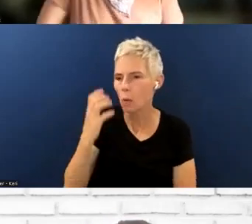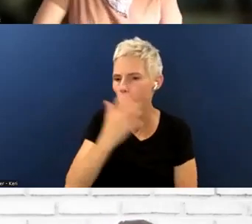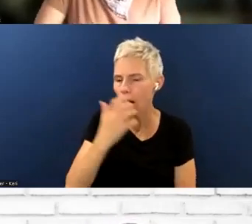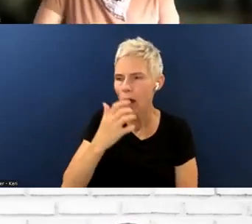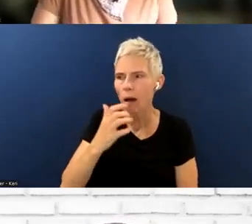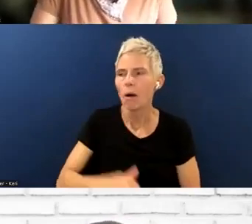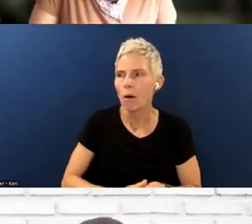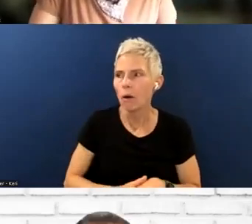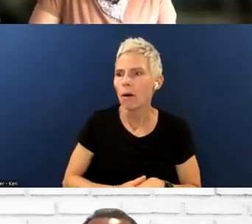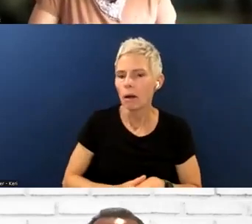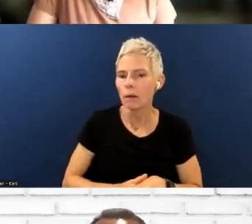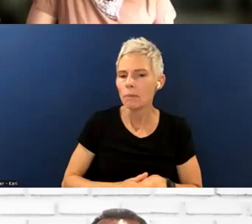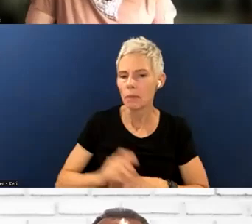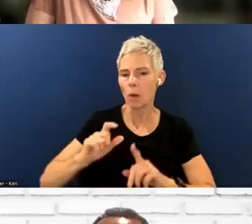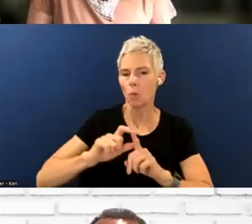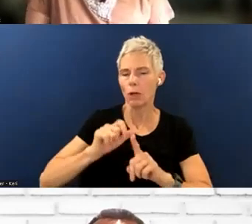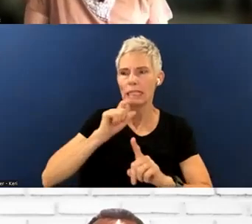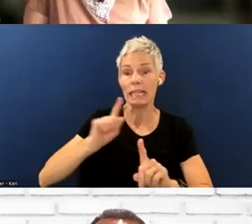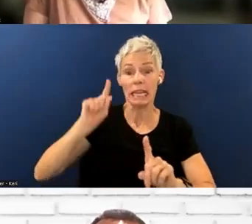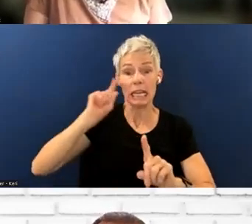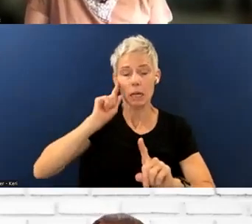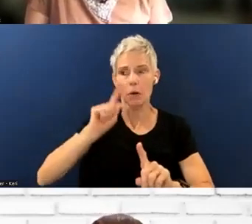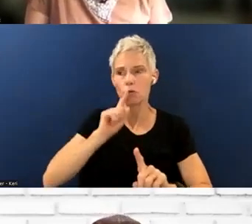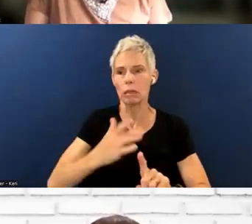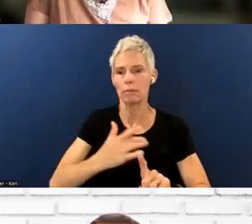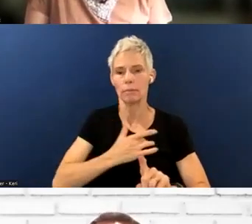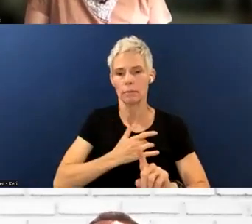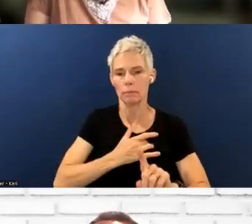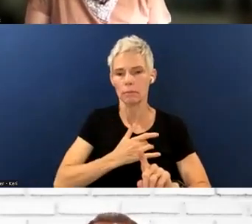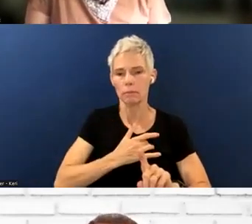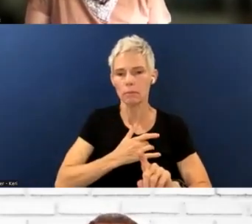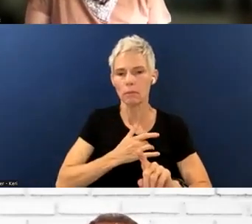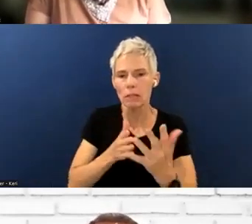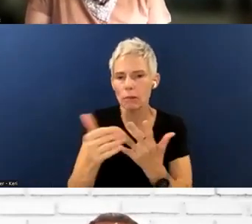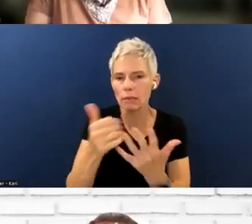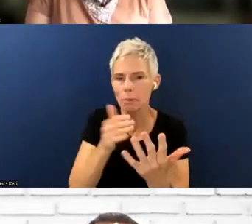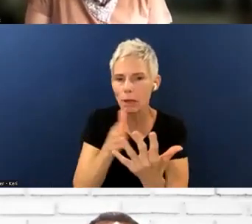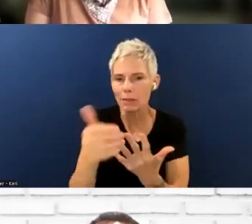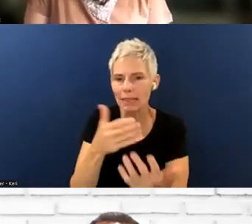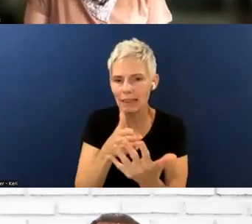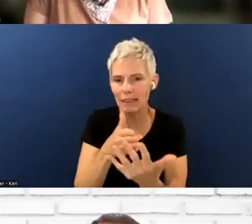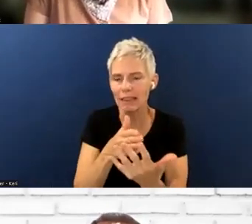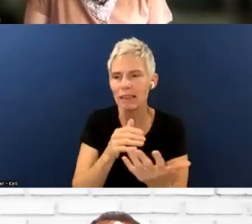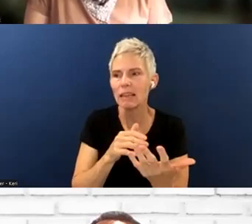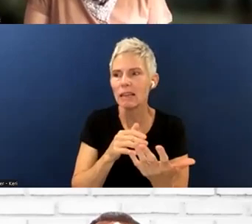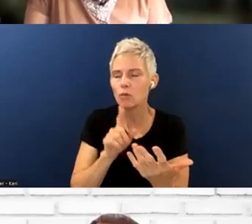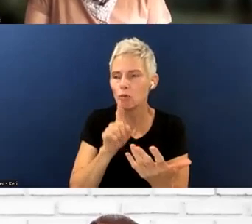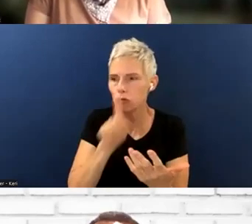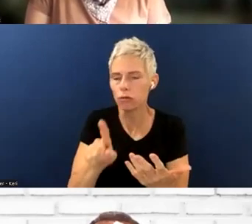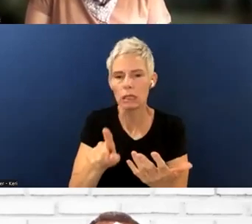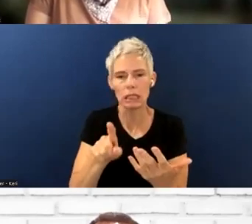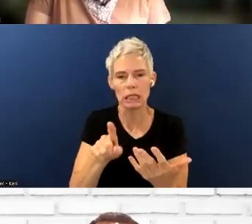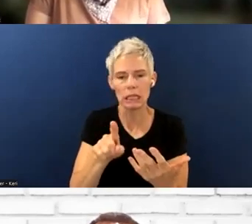that I didn't necessarily hear but resonated with me was the degree of transparency, of really just going in and